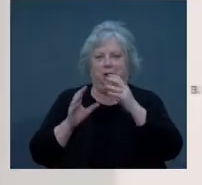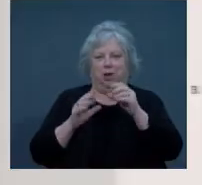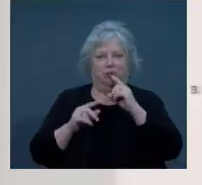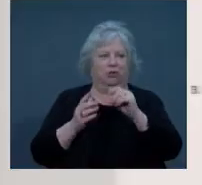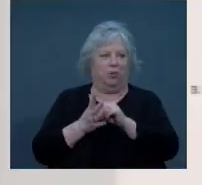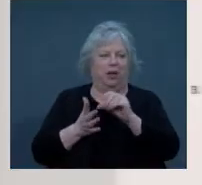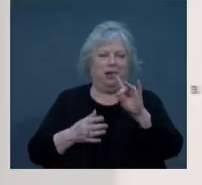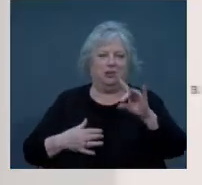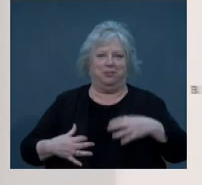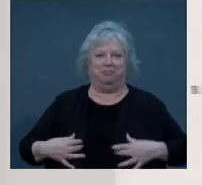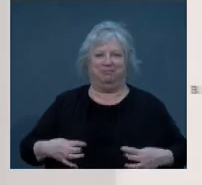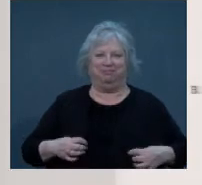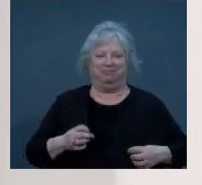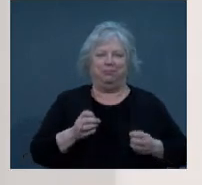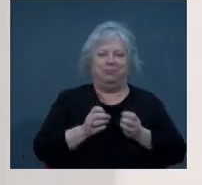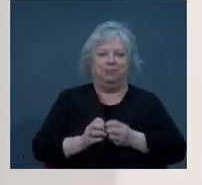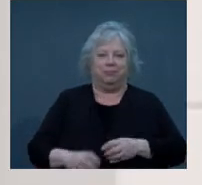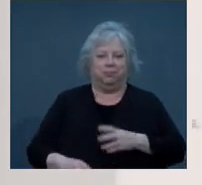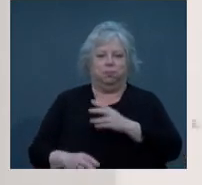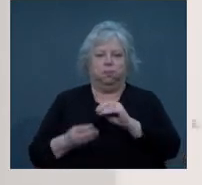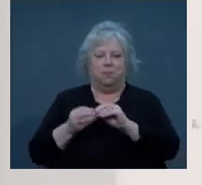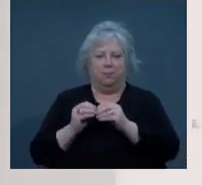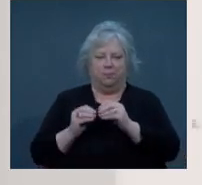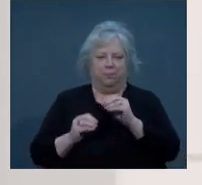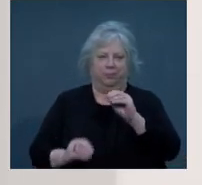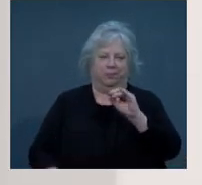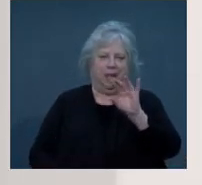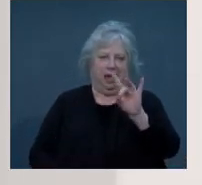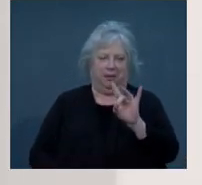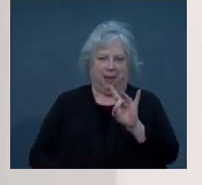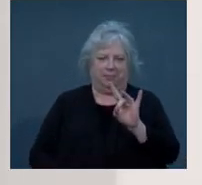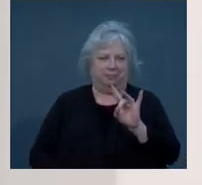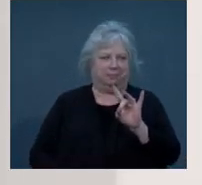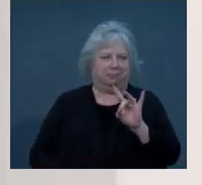8 and item 8.